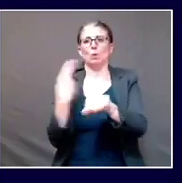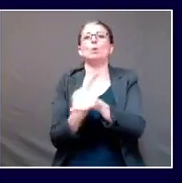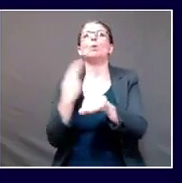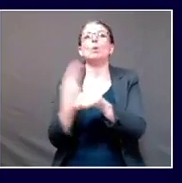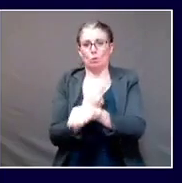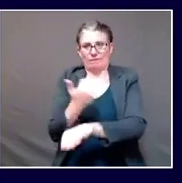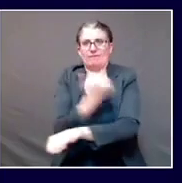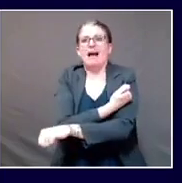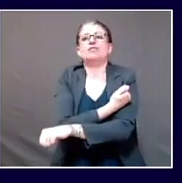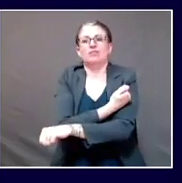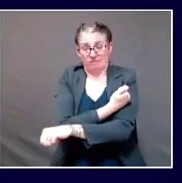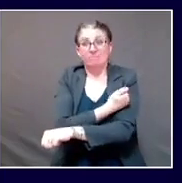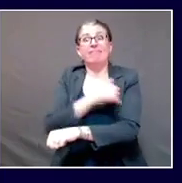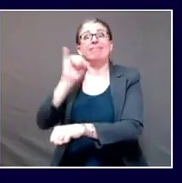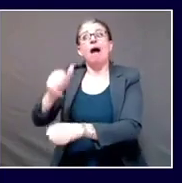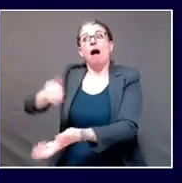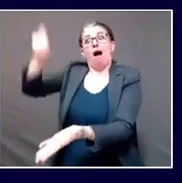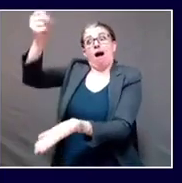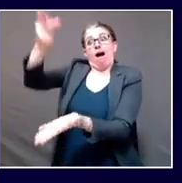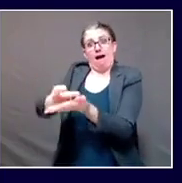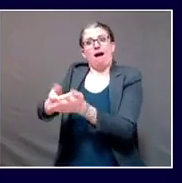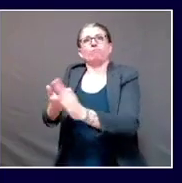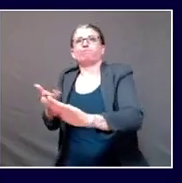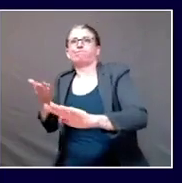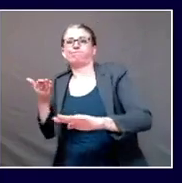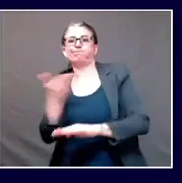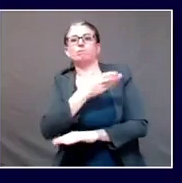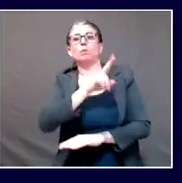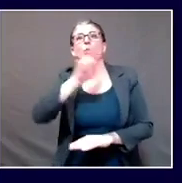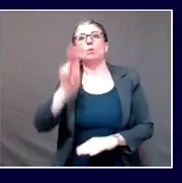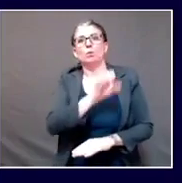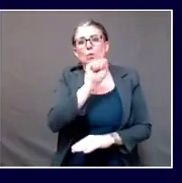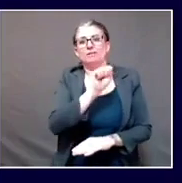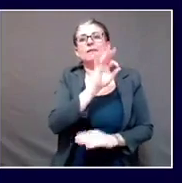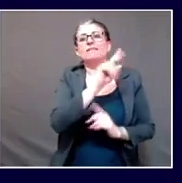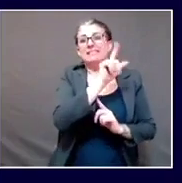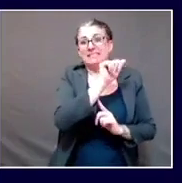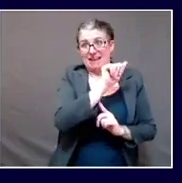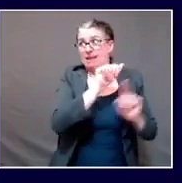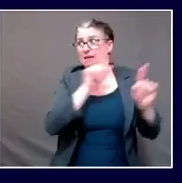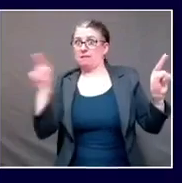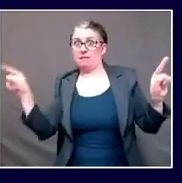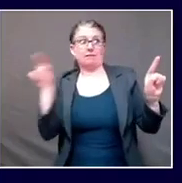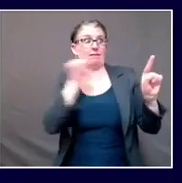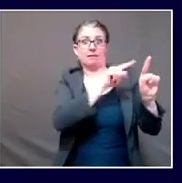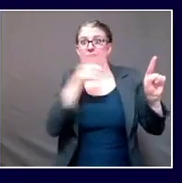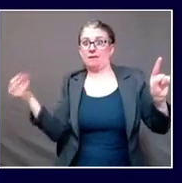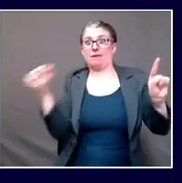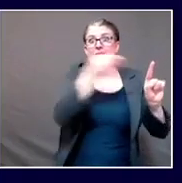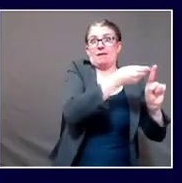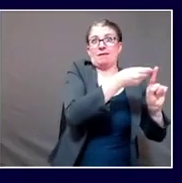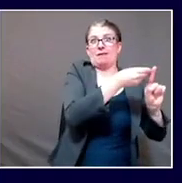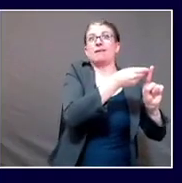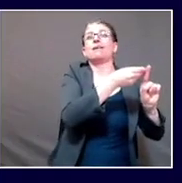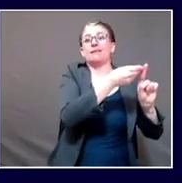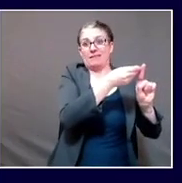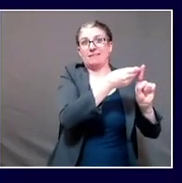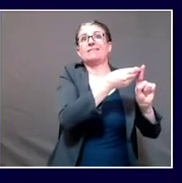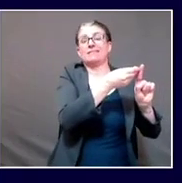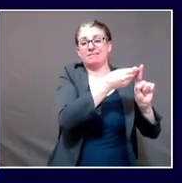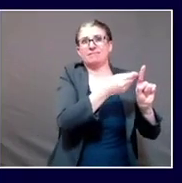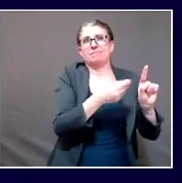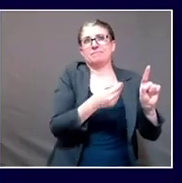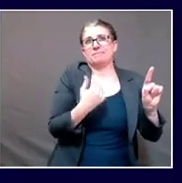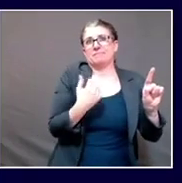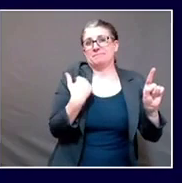expects that document to be signed sometime in the next coming days, which opens the door for vaccine to start flowing into Maine.